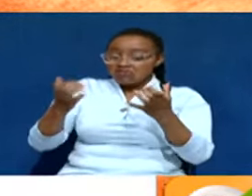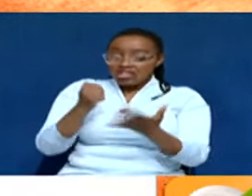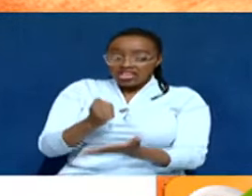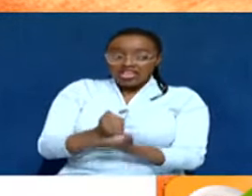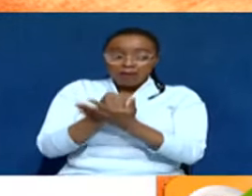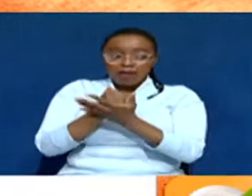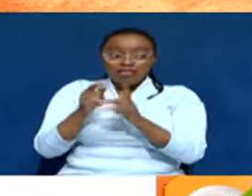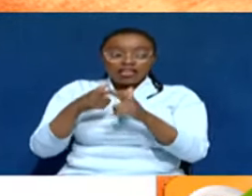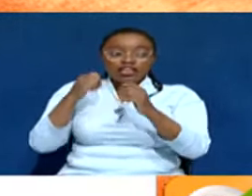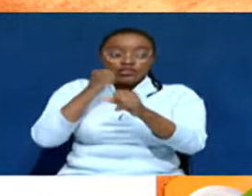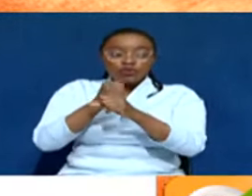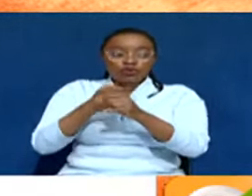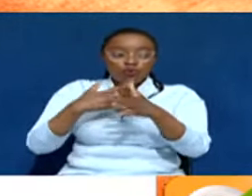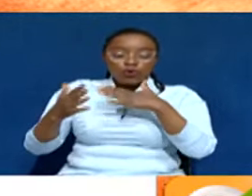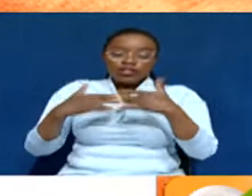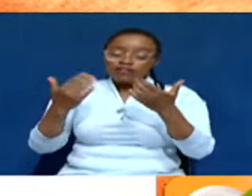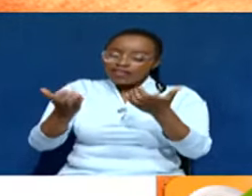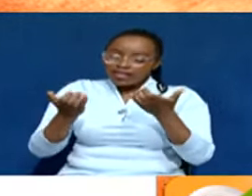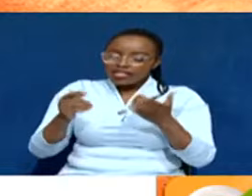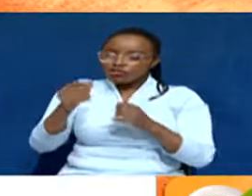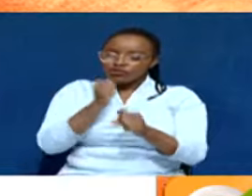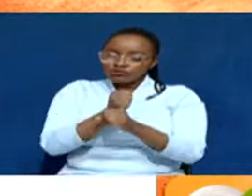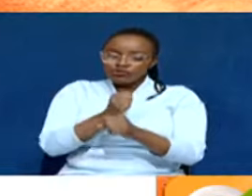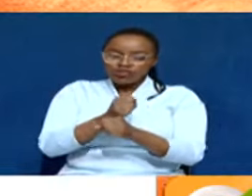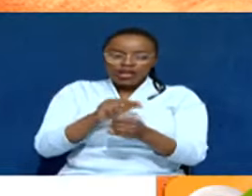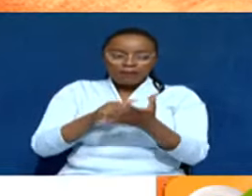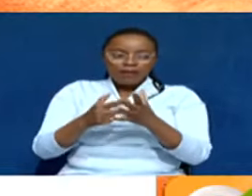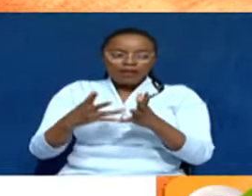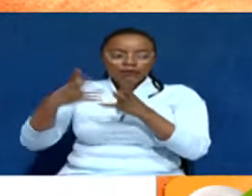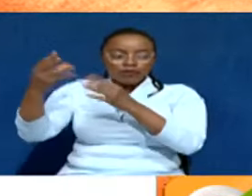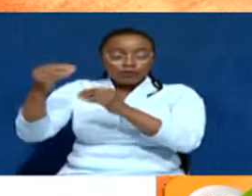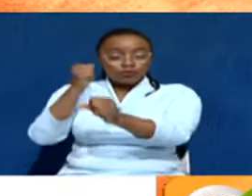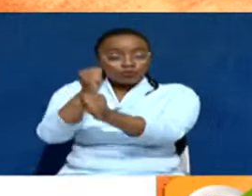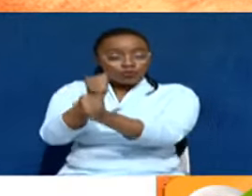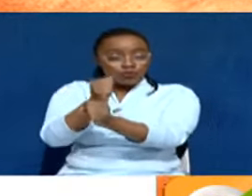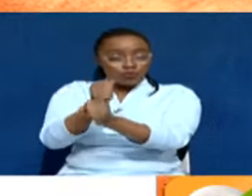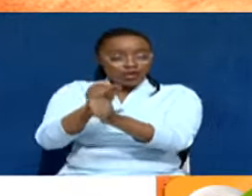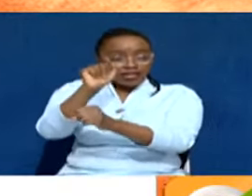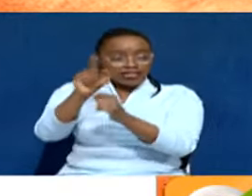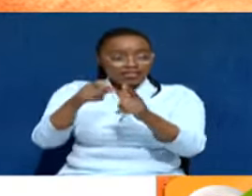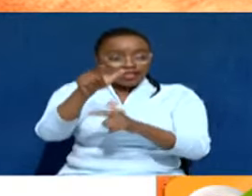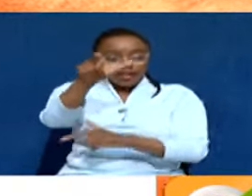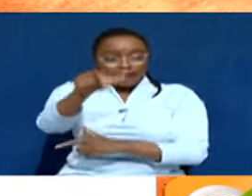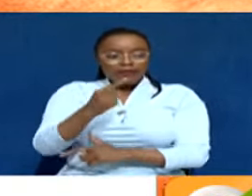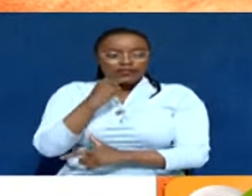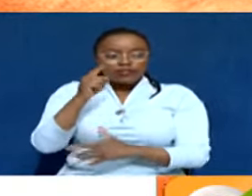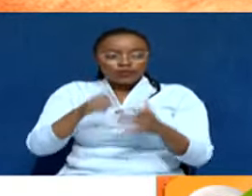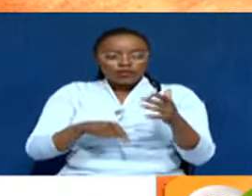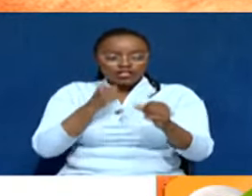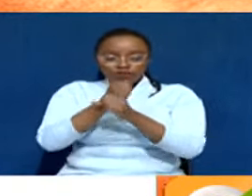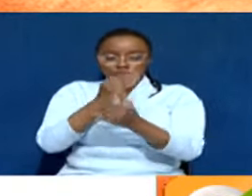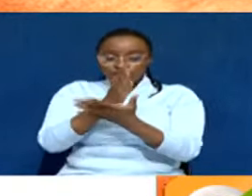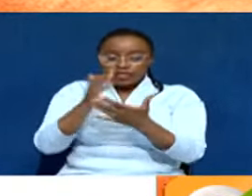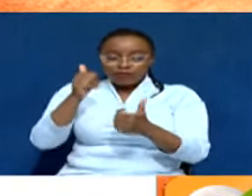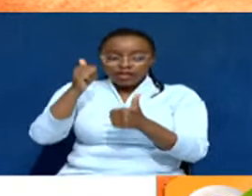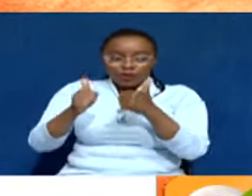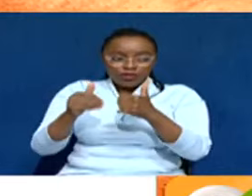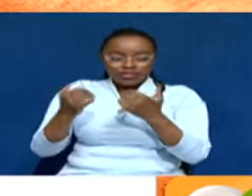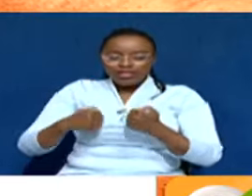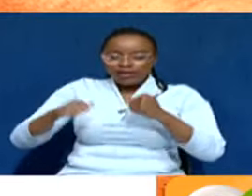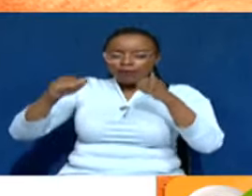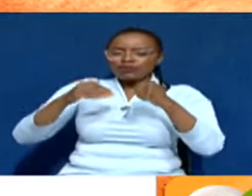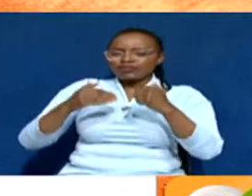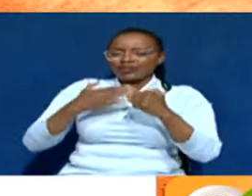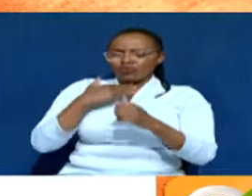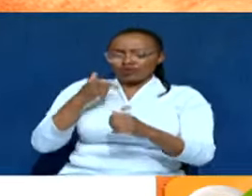help, fanya ile kitu yenye wanataka ufanye. So, mimi nilienda kufanya kazi. Mtu ananiambia nifanye ile kitu yenye huyo bosi